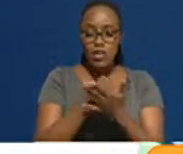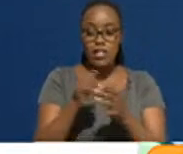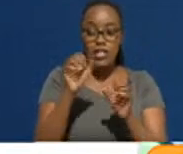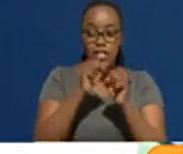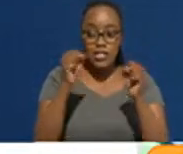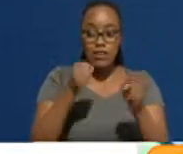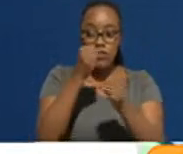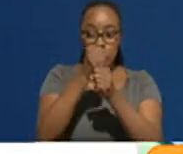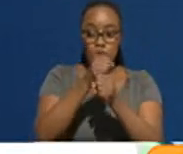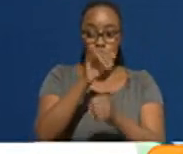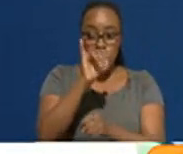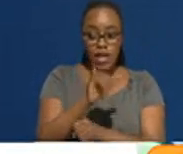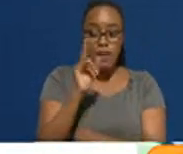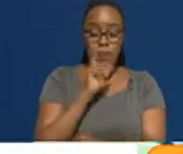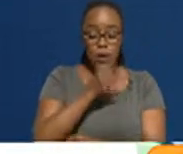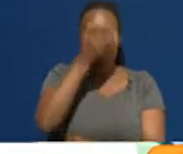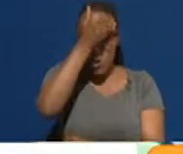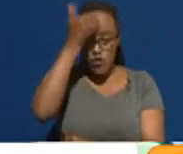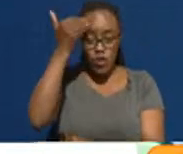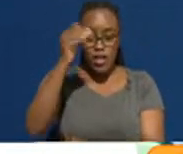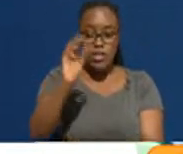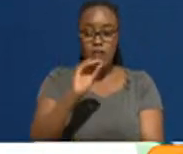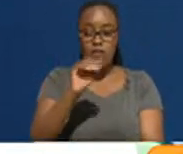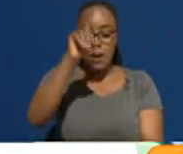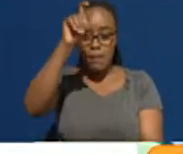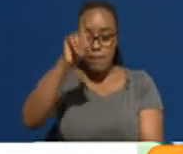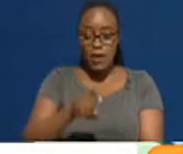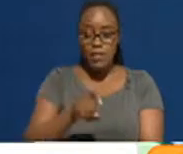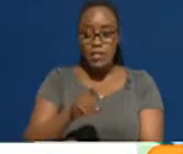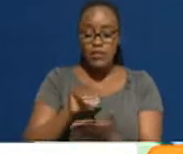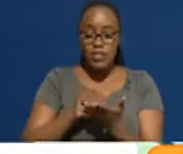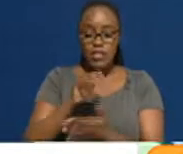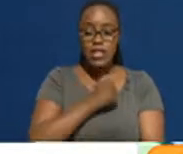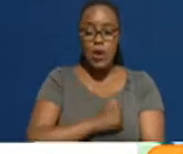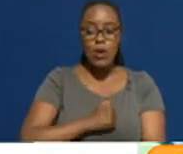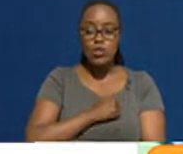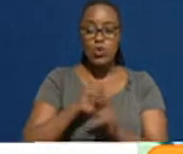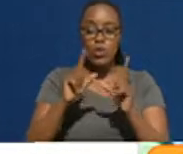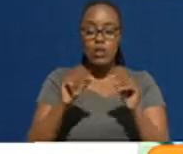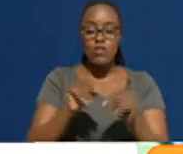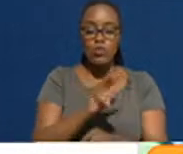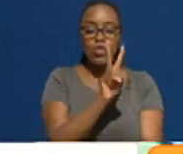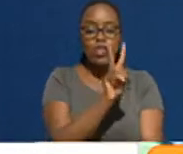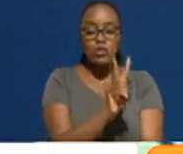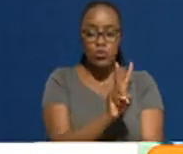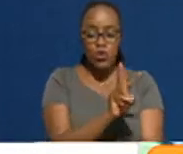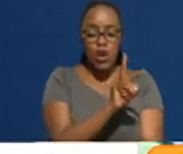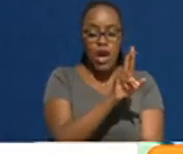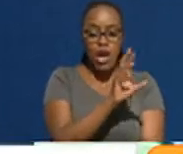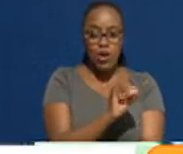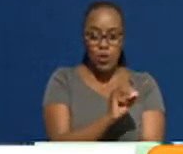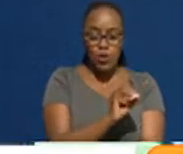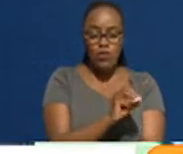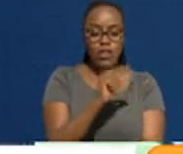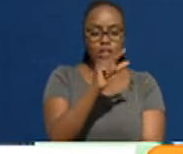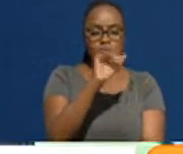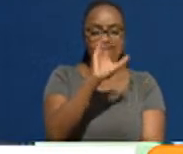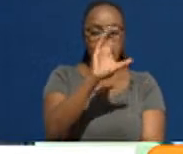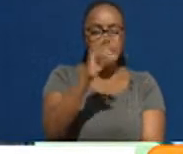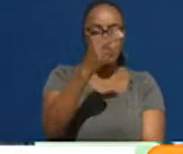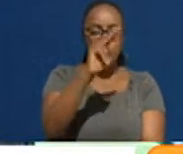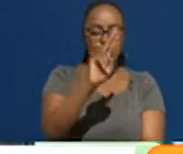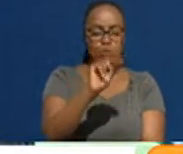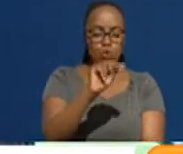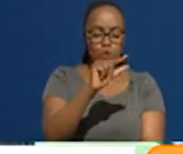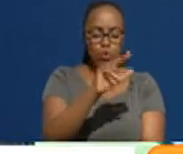we do so, Waiga, let's not forget, and we must pass our condolences to the two returning officers, the one of Gishugu